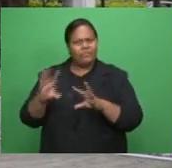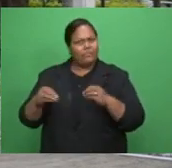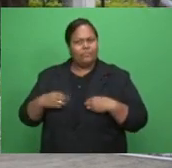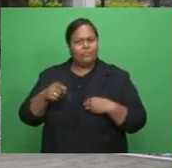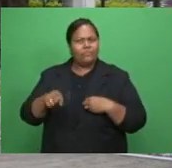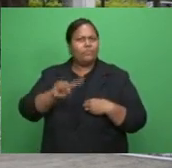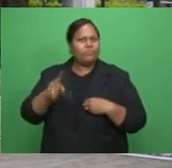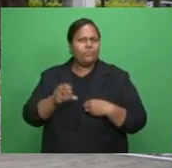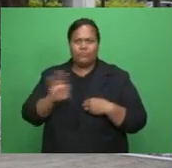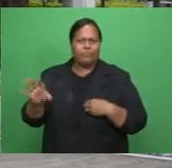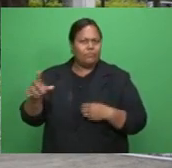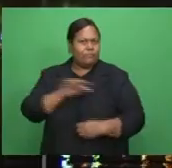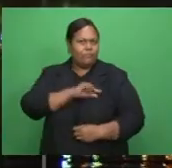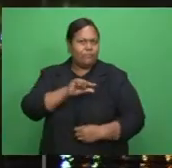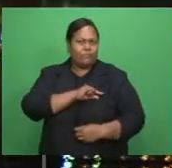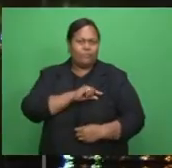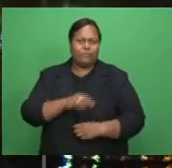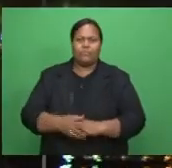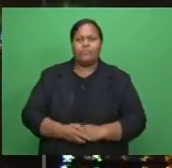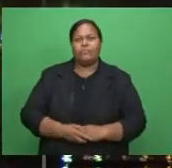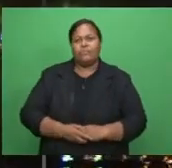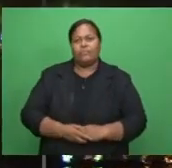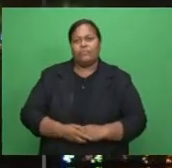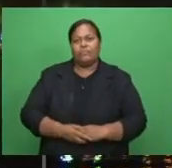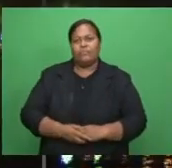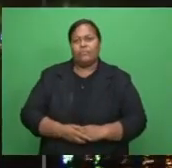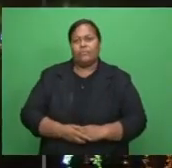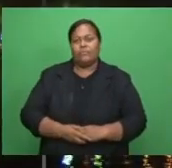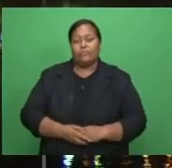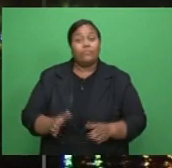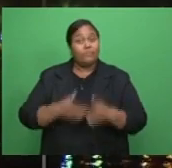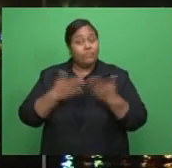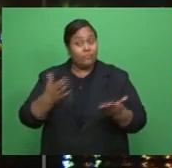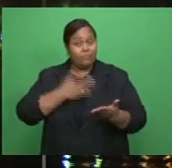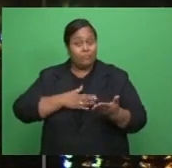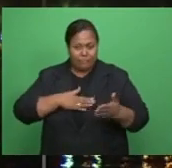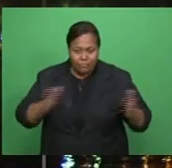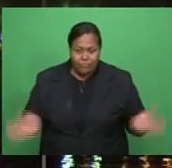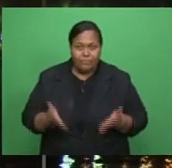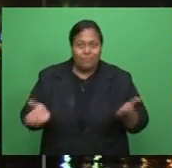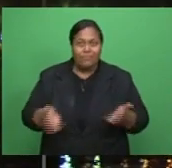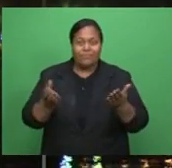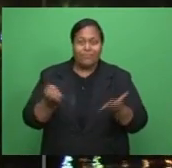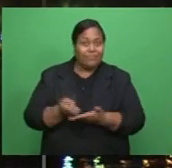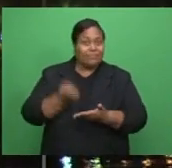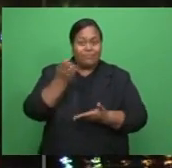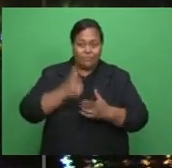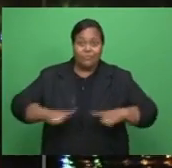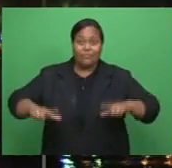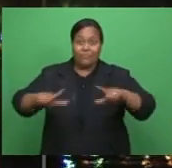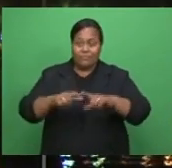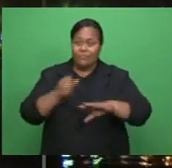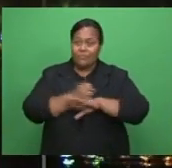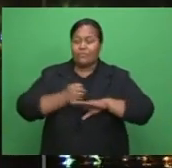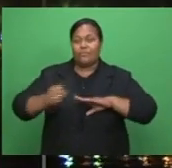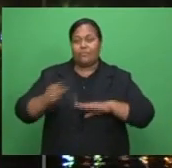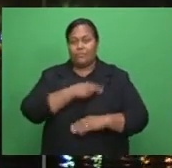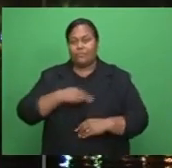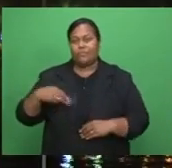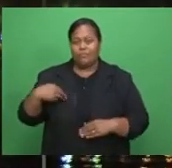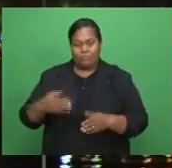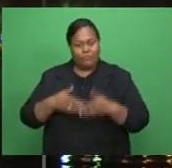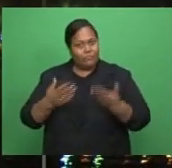Prakash, FBC News. In an effort to help revive the economy, the local government ministry will be carrying out potential commercial